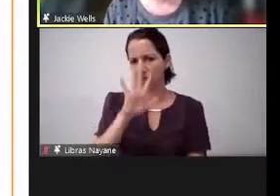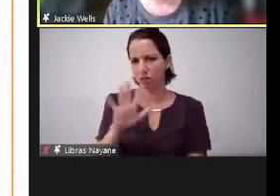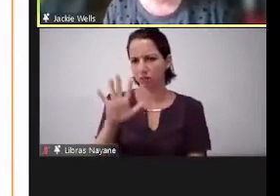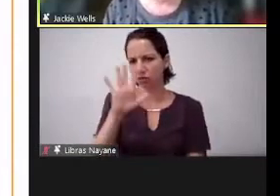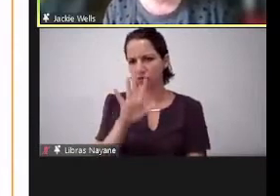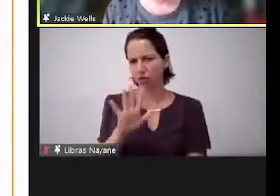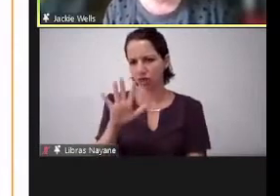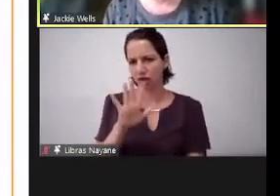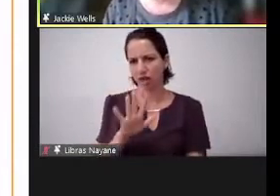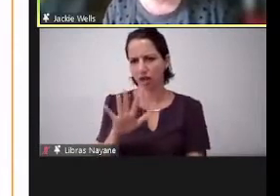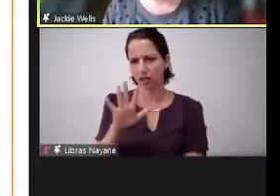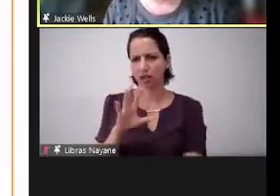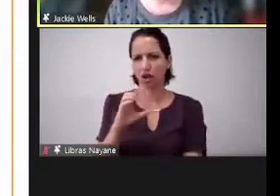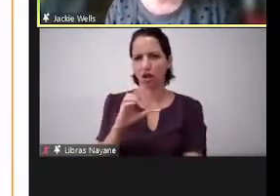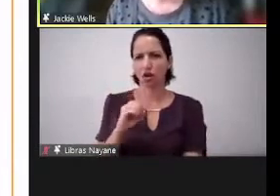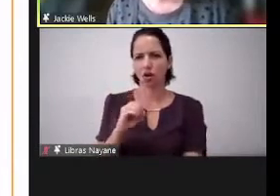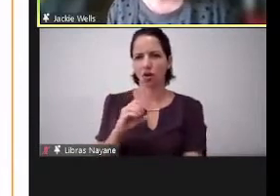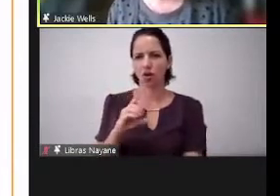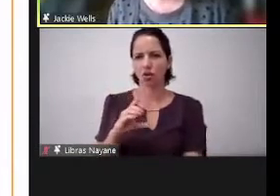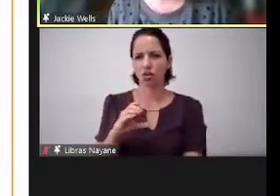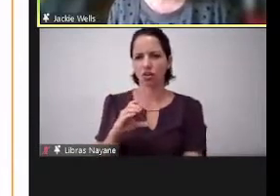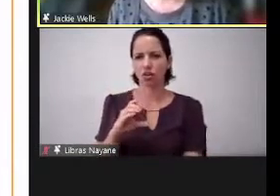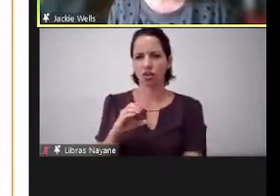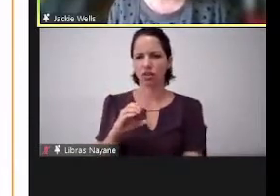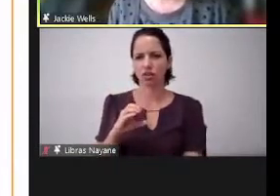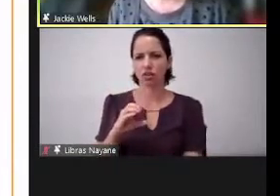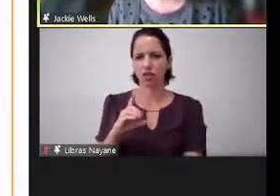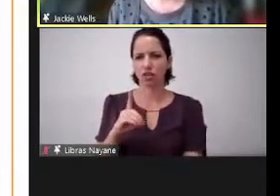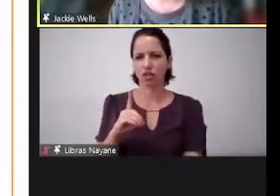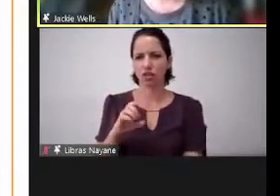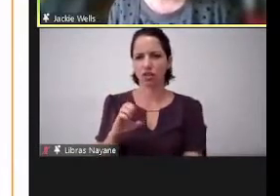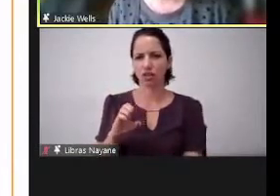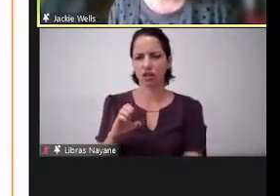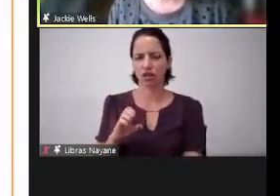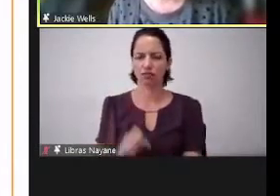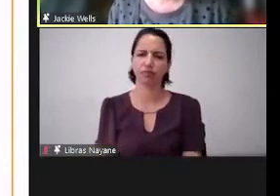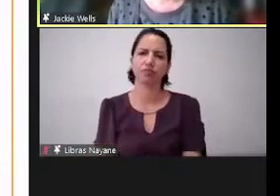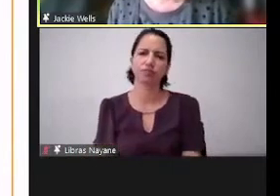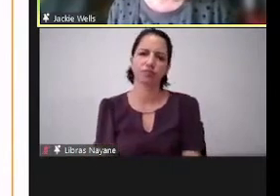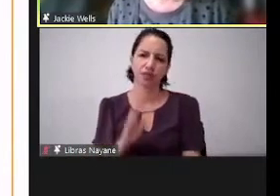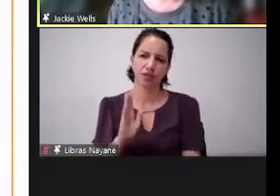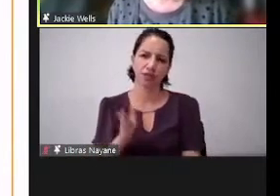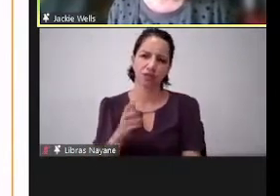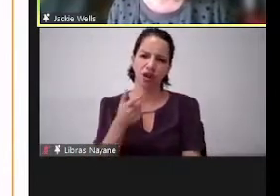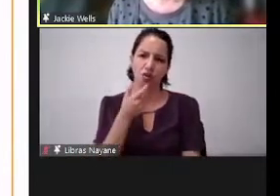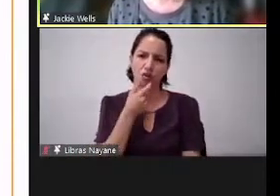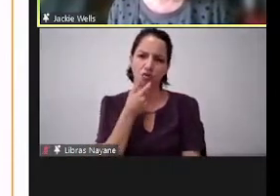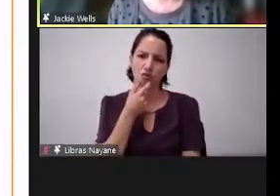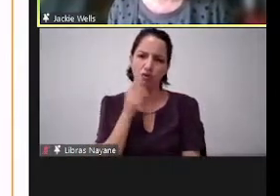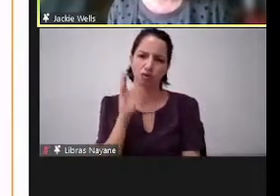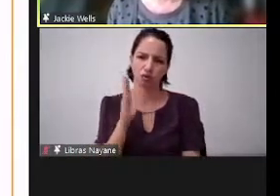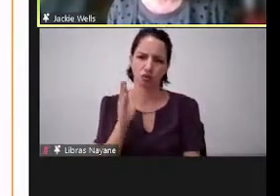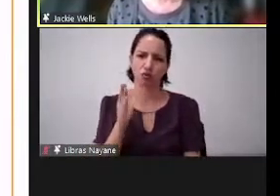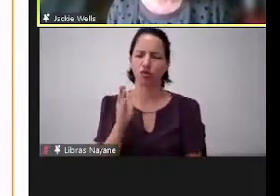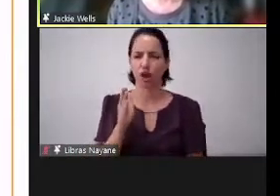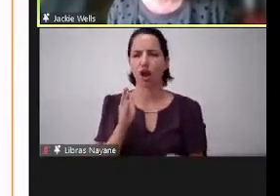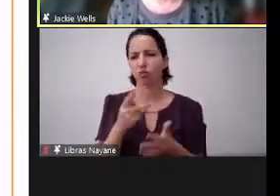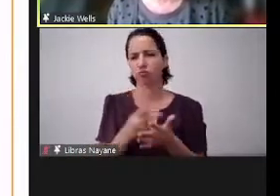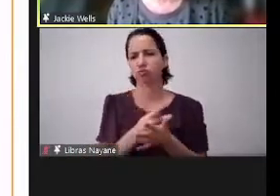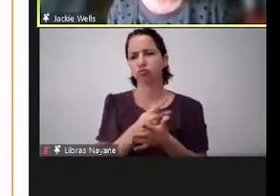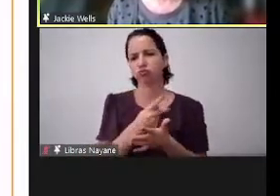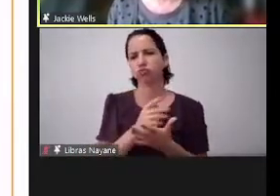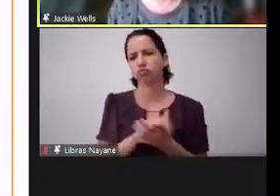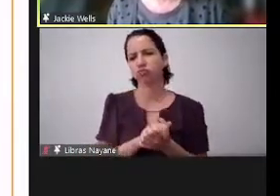UK. So if we run through these principles of neutrality,